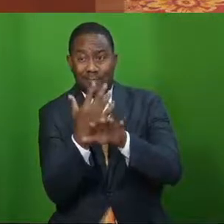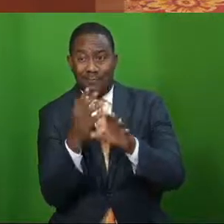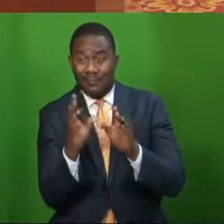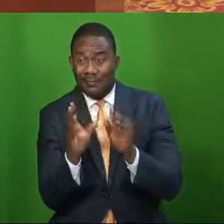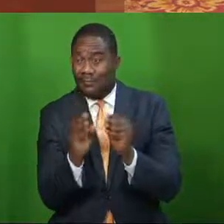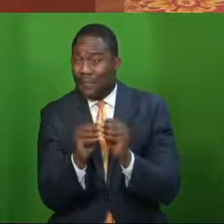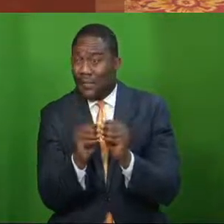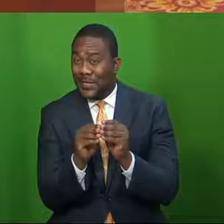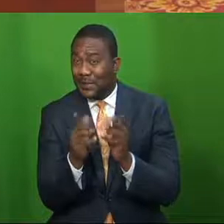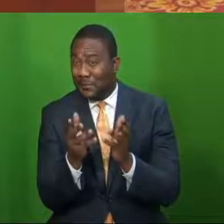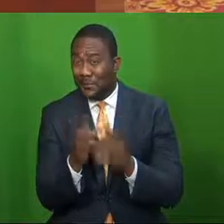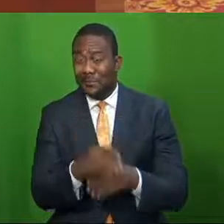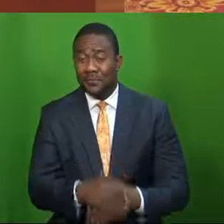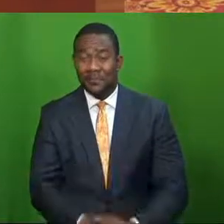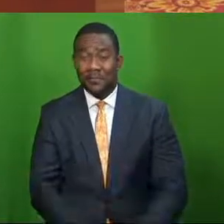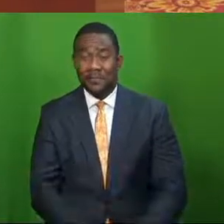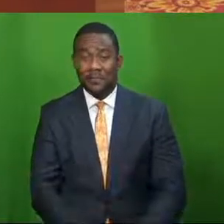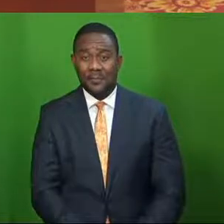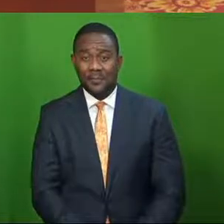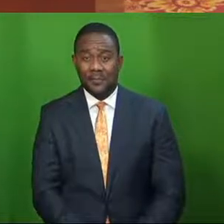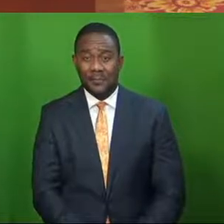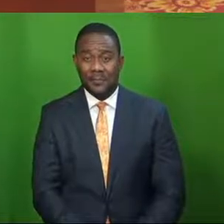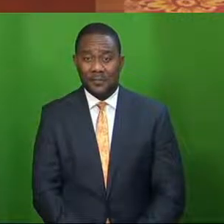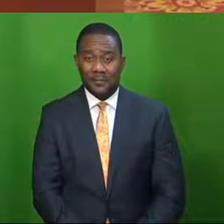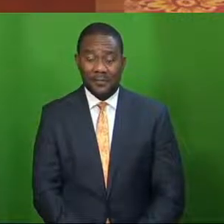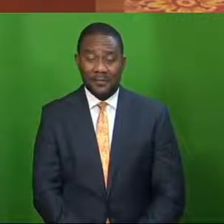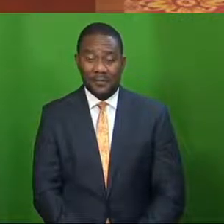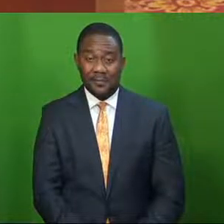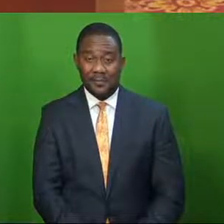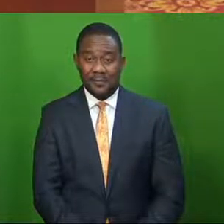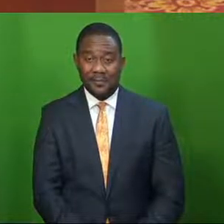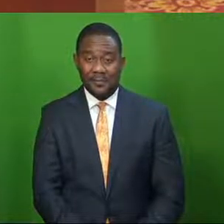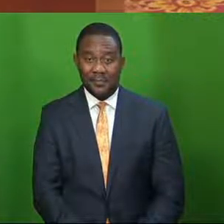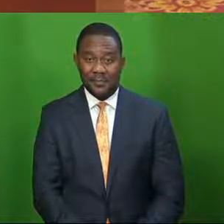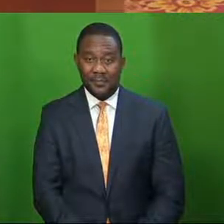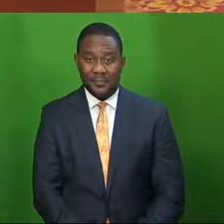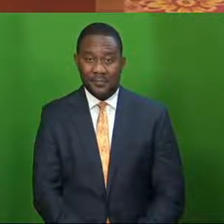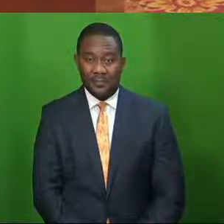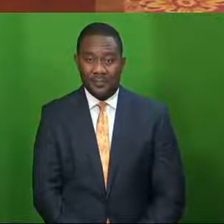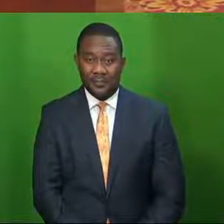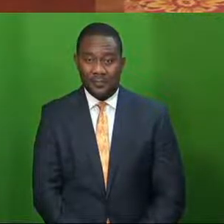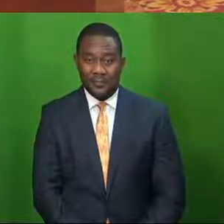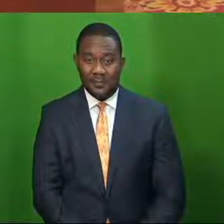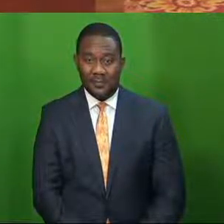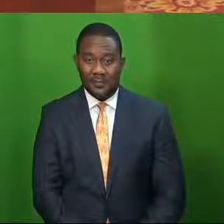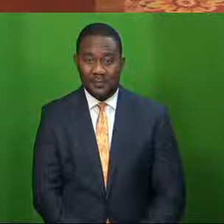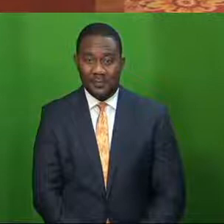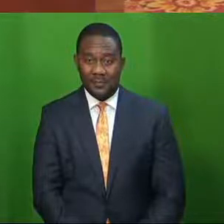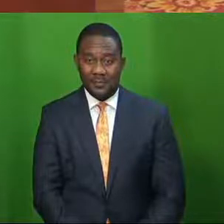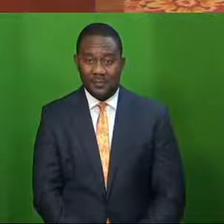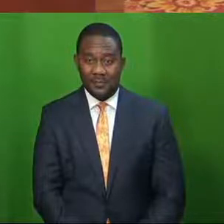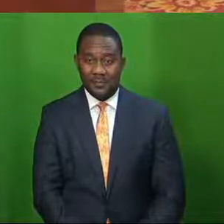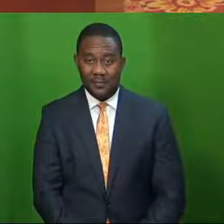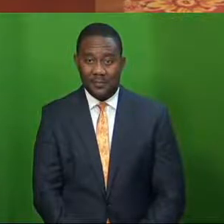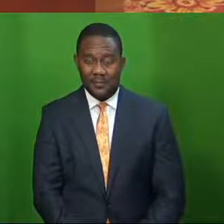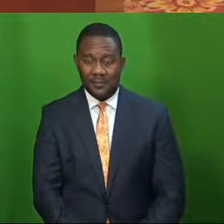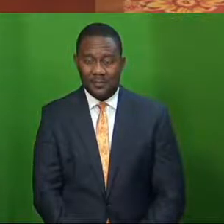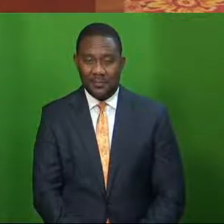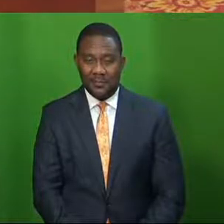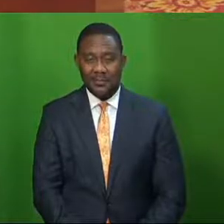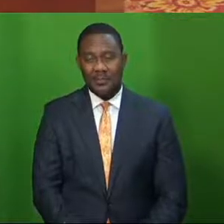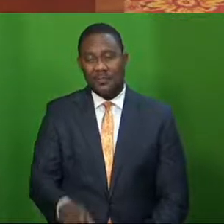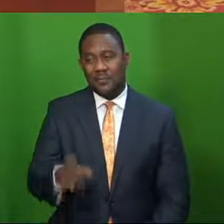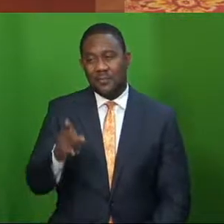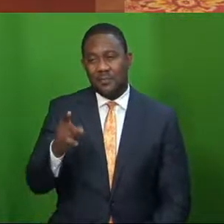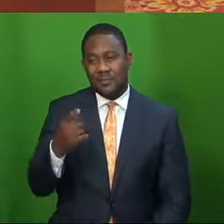The Speaker, he wants to know whether the presentations at the